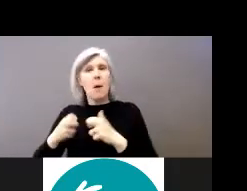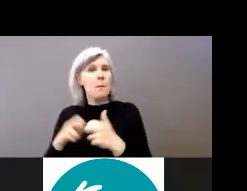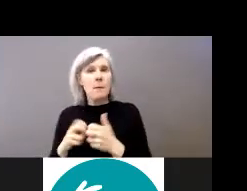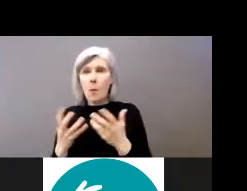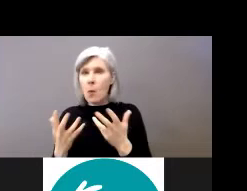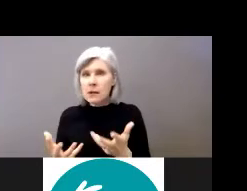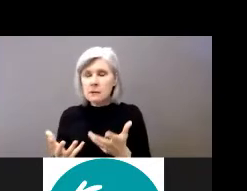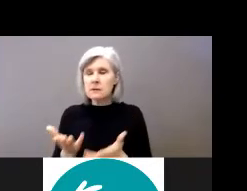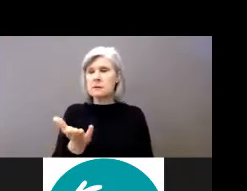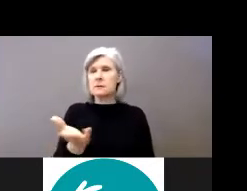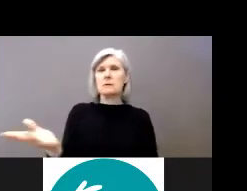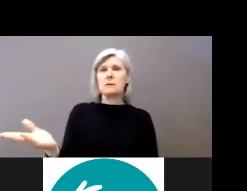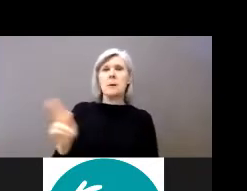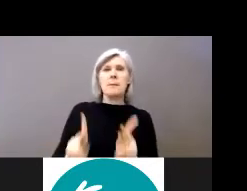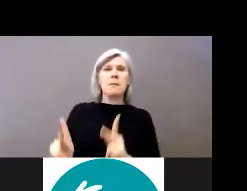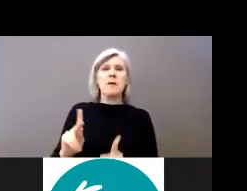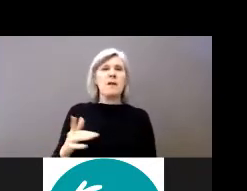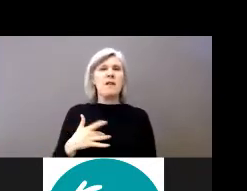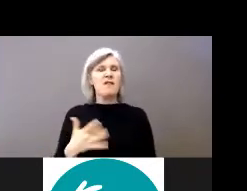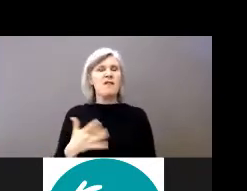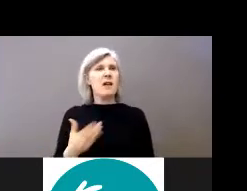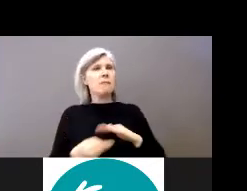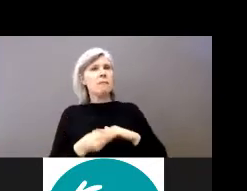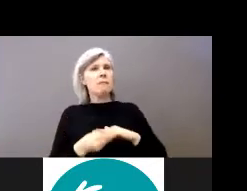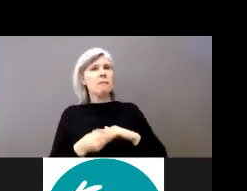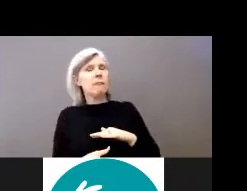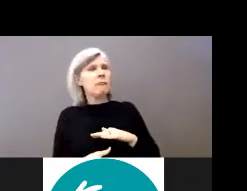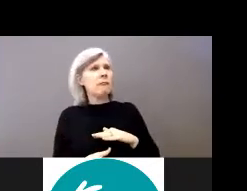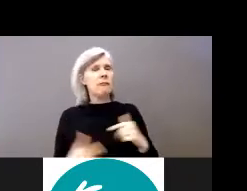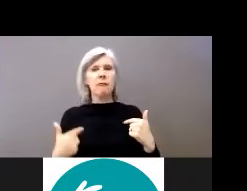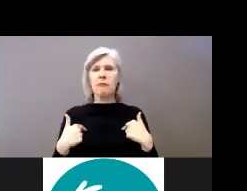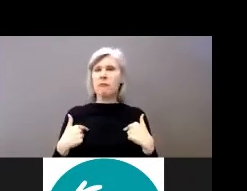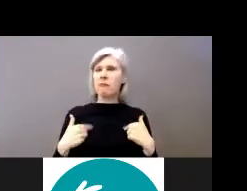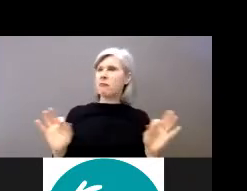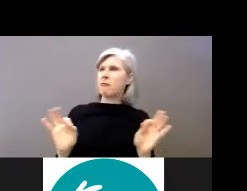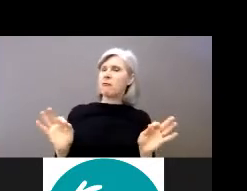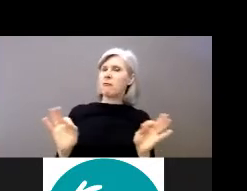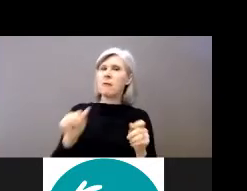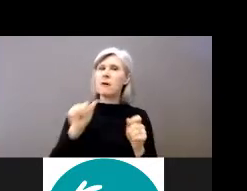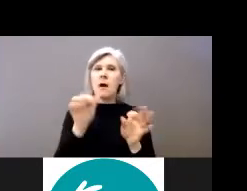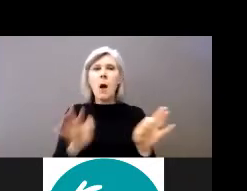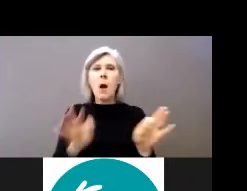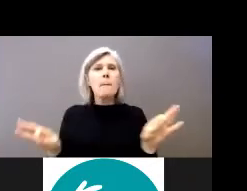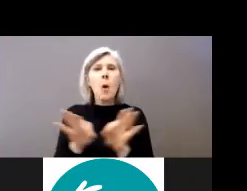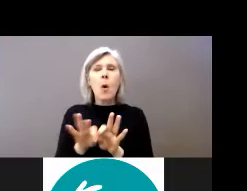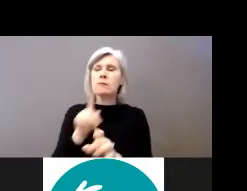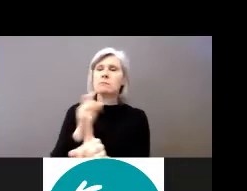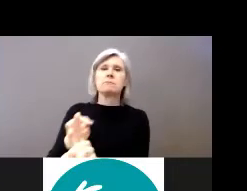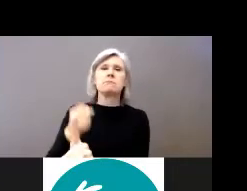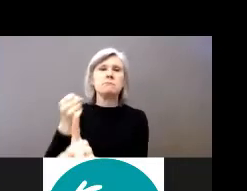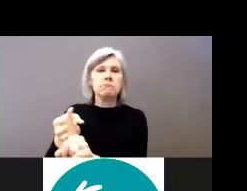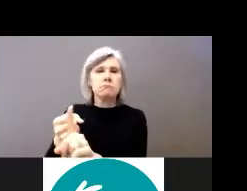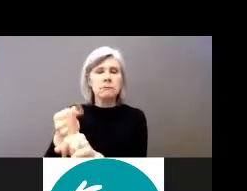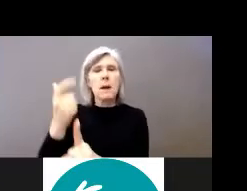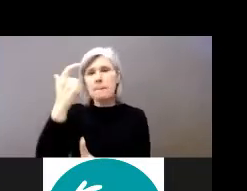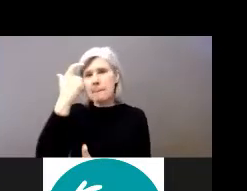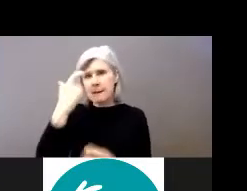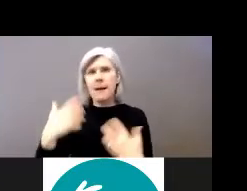expendable, with severe detrimental effects on their physical and mental health. People's self-perception is that